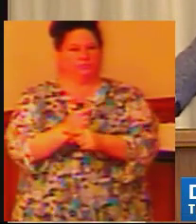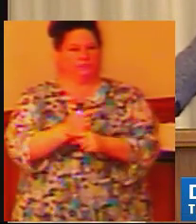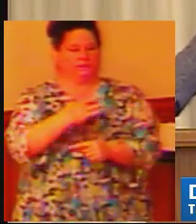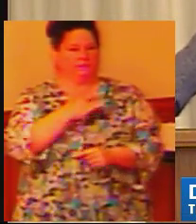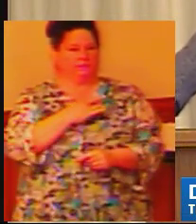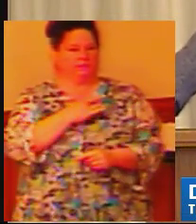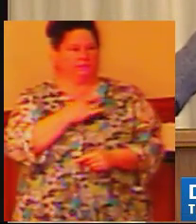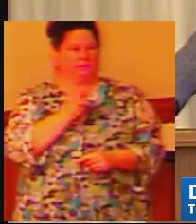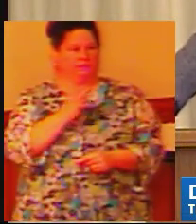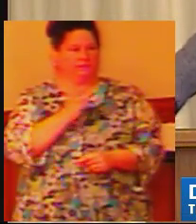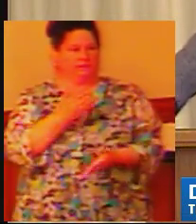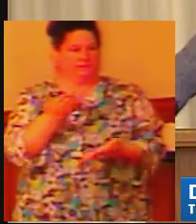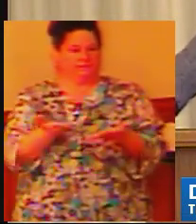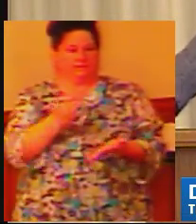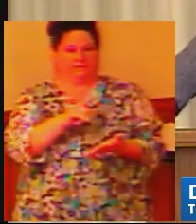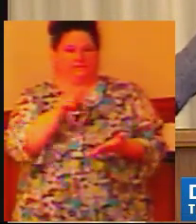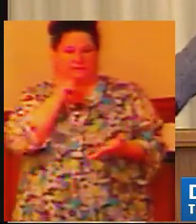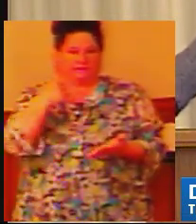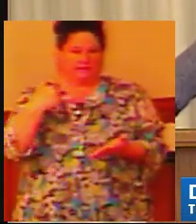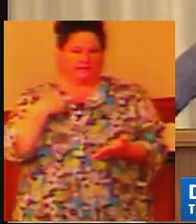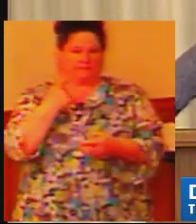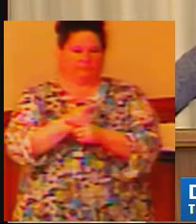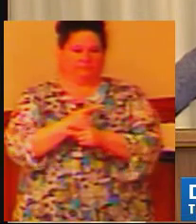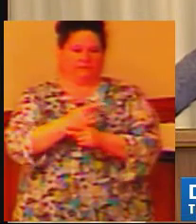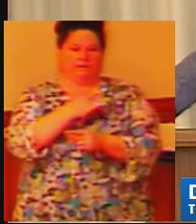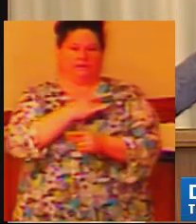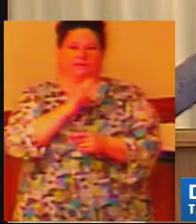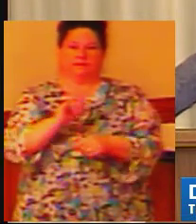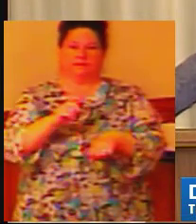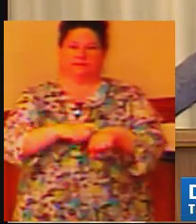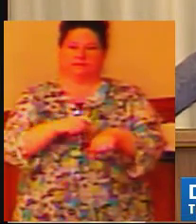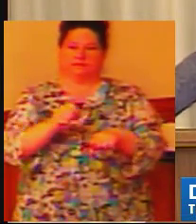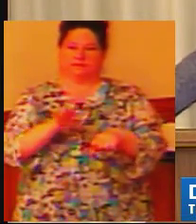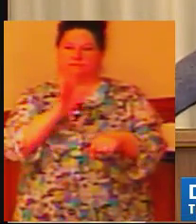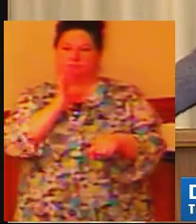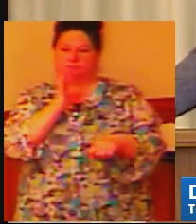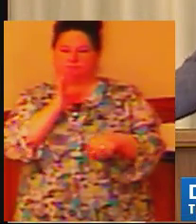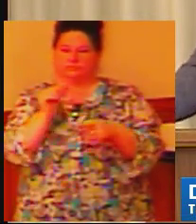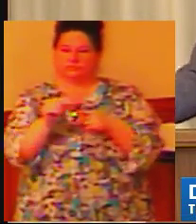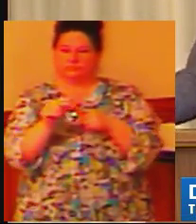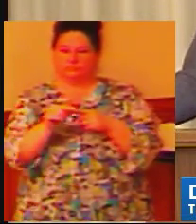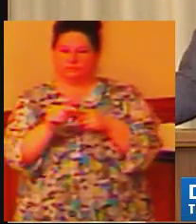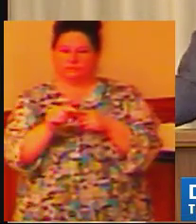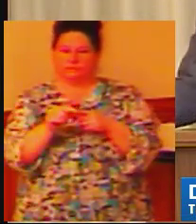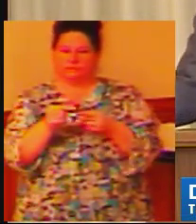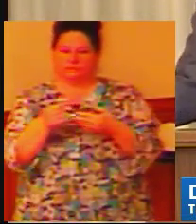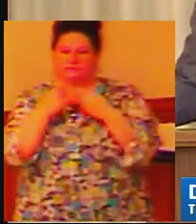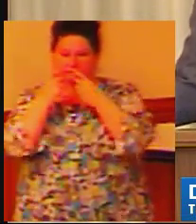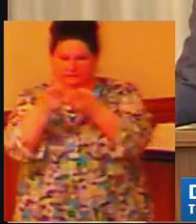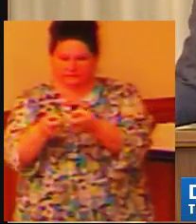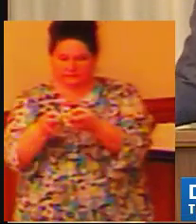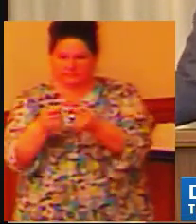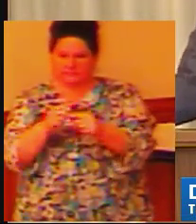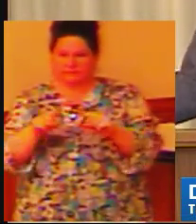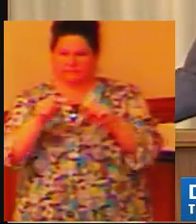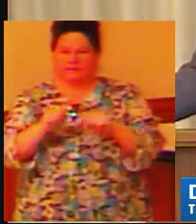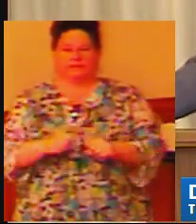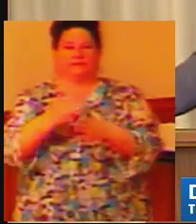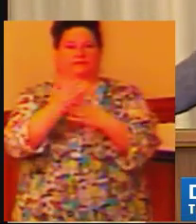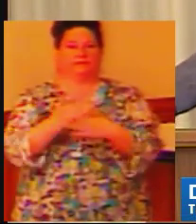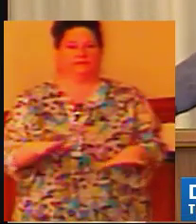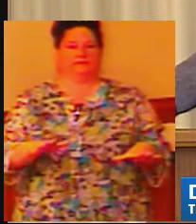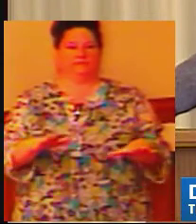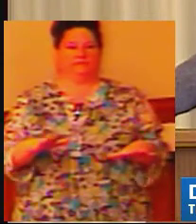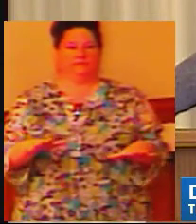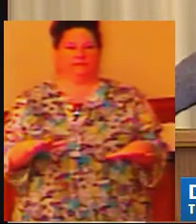if they may not have the right heart at the particular time, you speak the words to them. But it can divide asunder